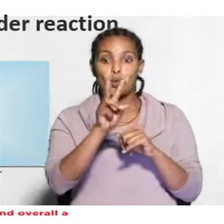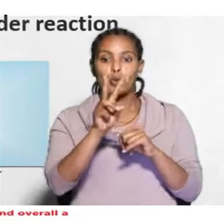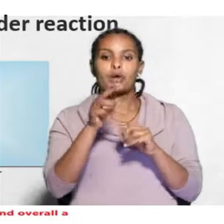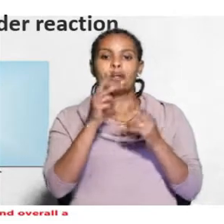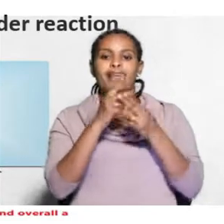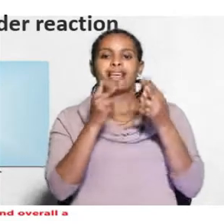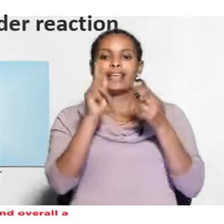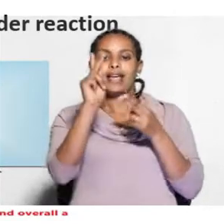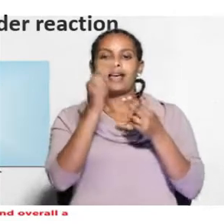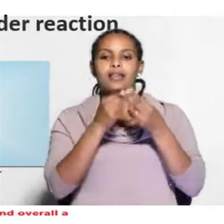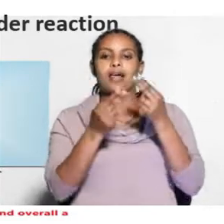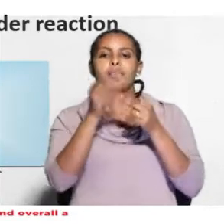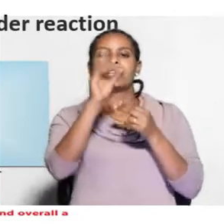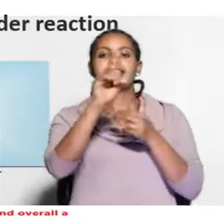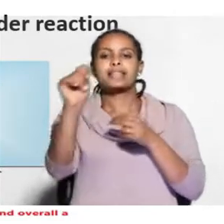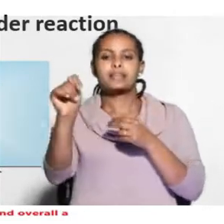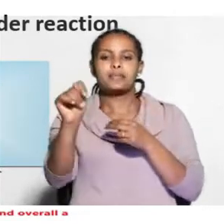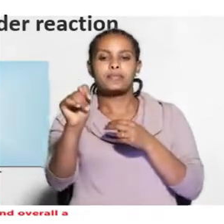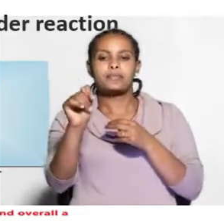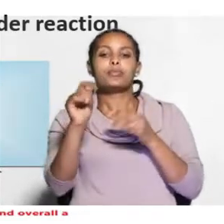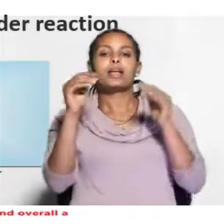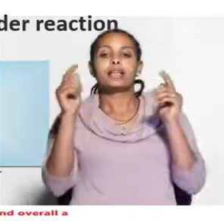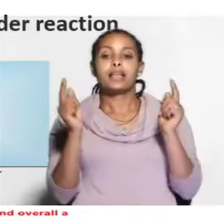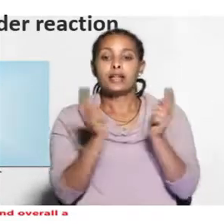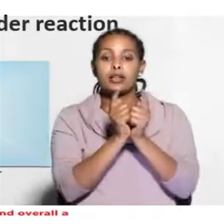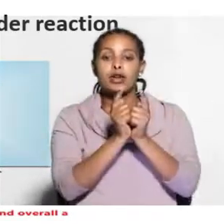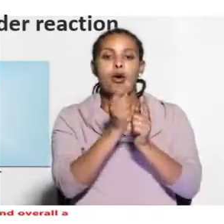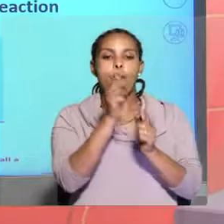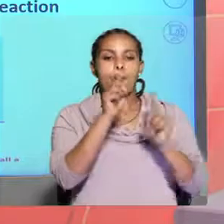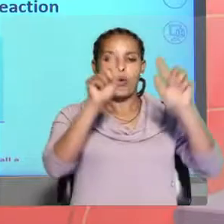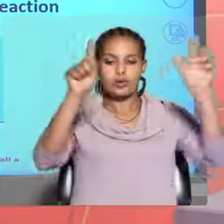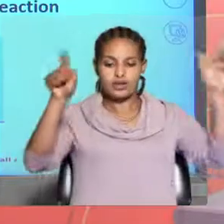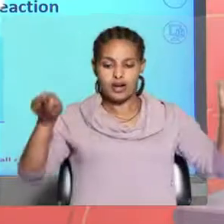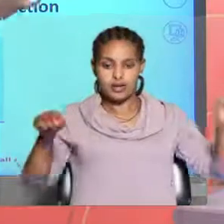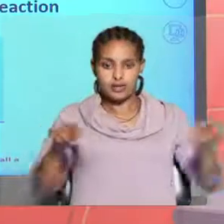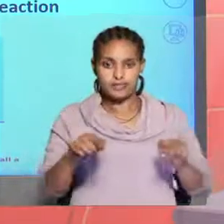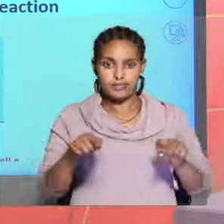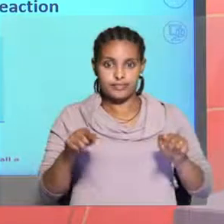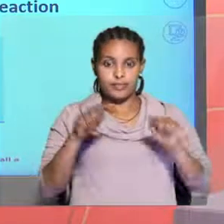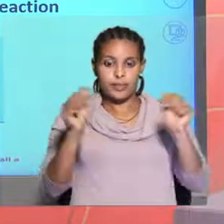K times dt. Integrating both sides